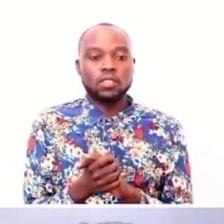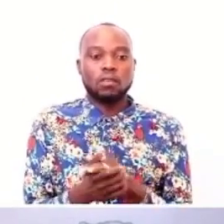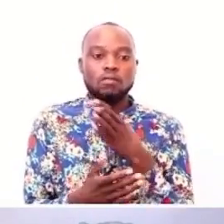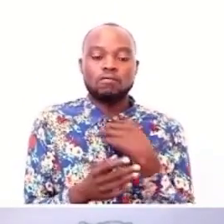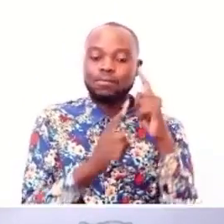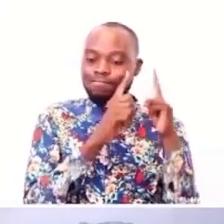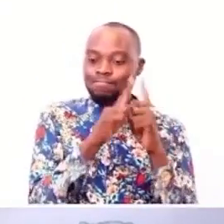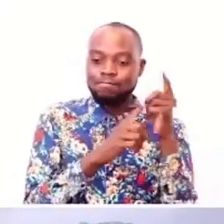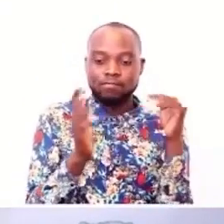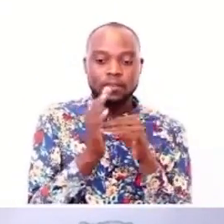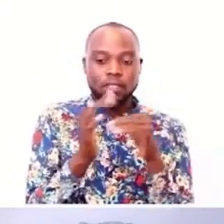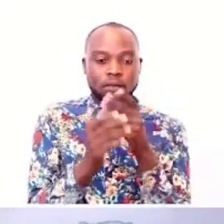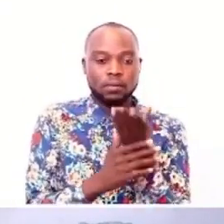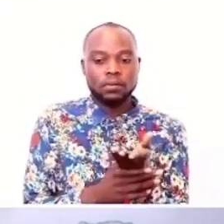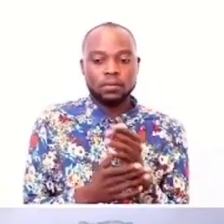about,